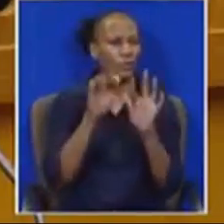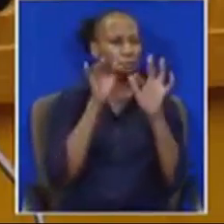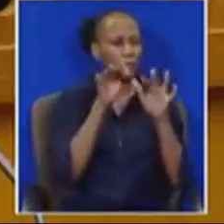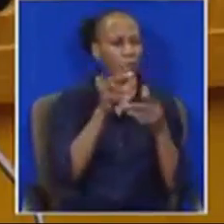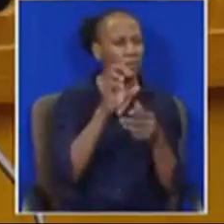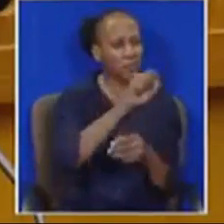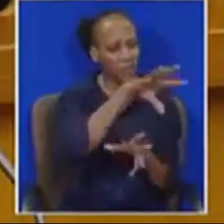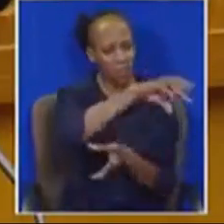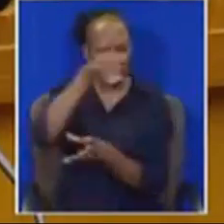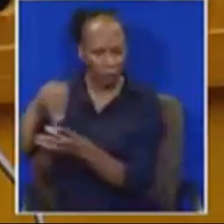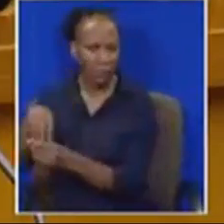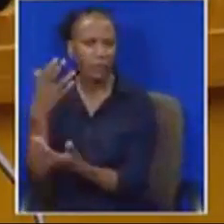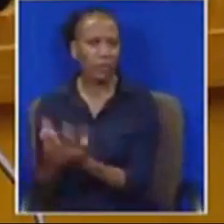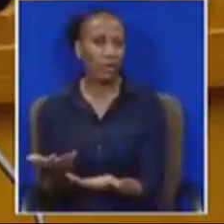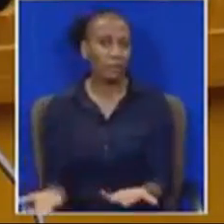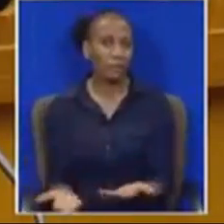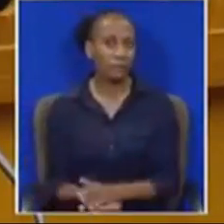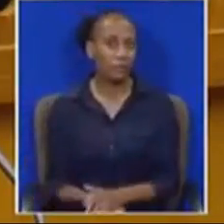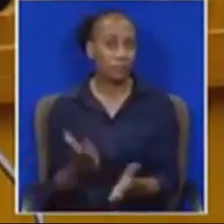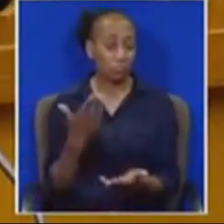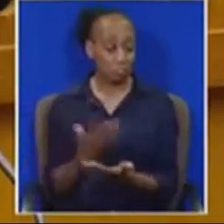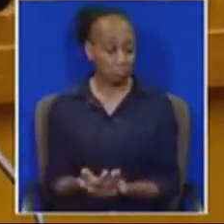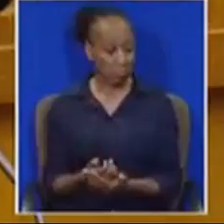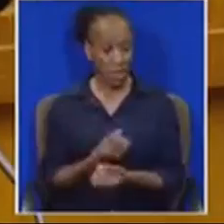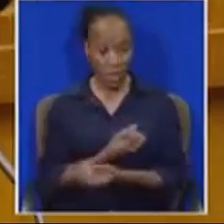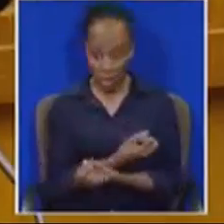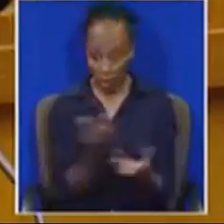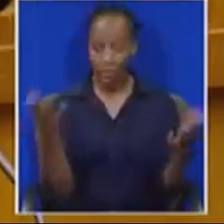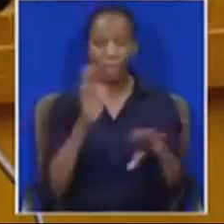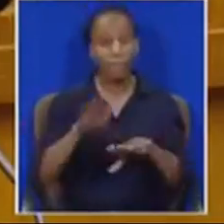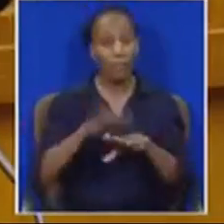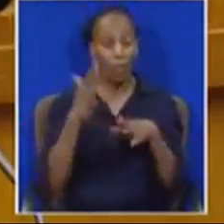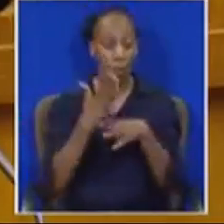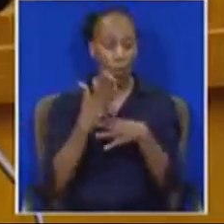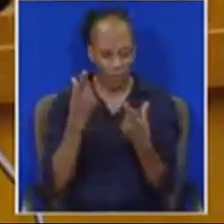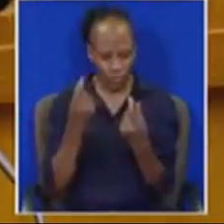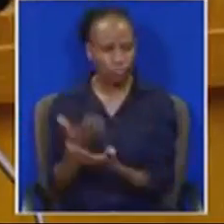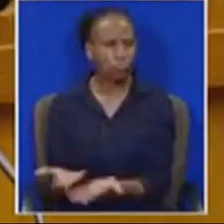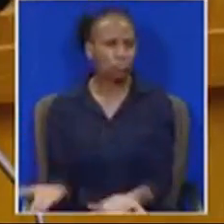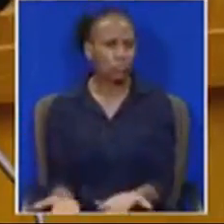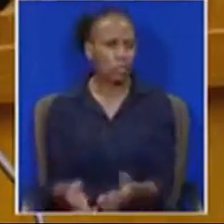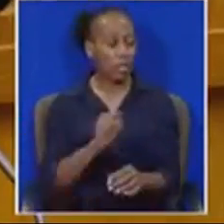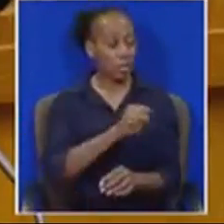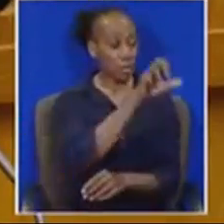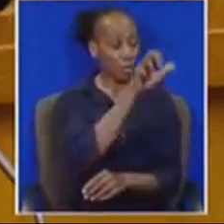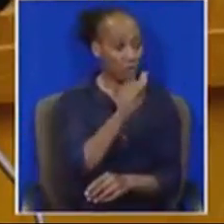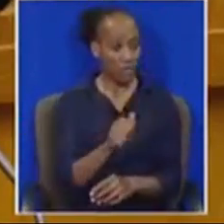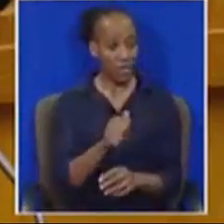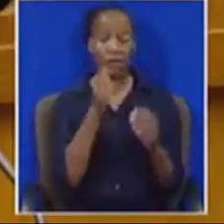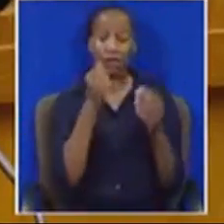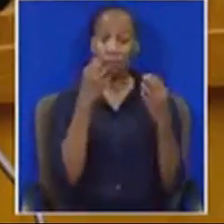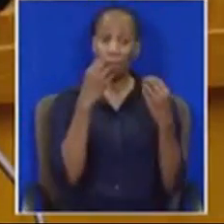export products. It will contribute to job creation and the growth of South Africa's industrial sector.